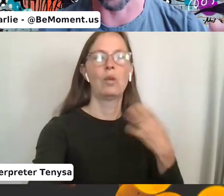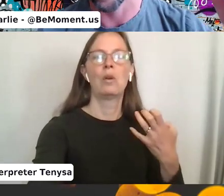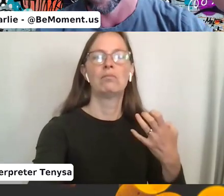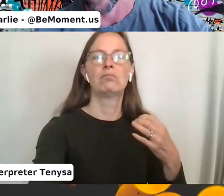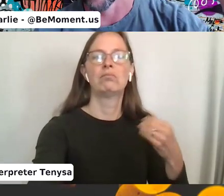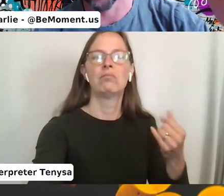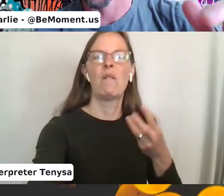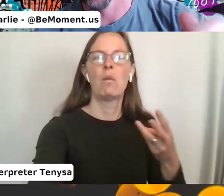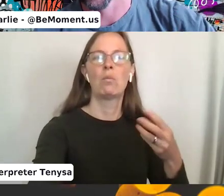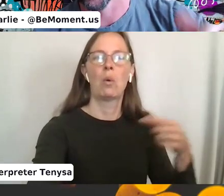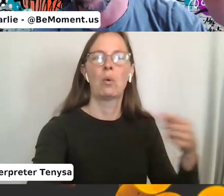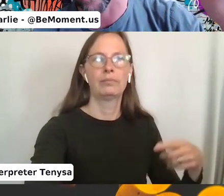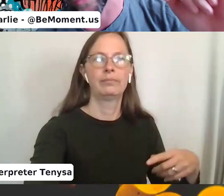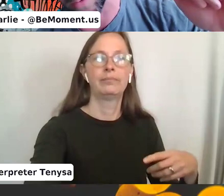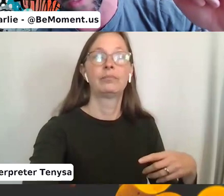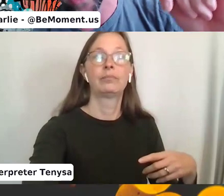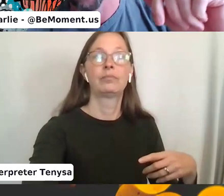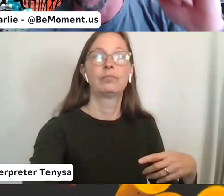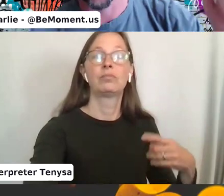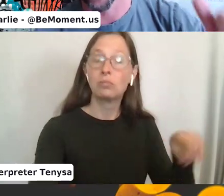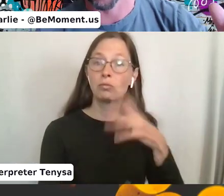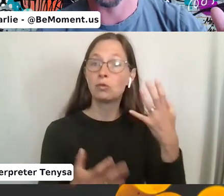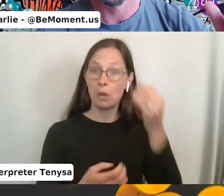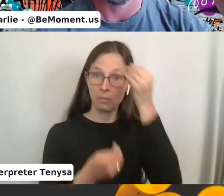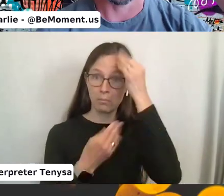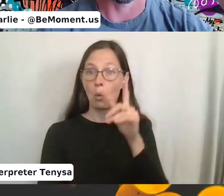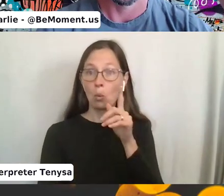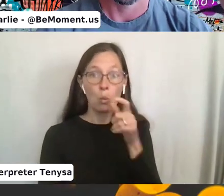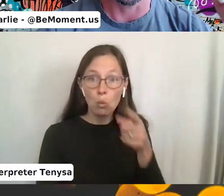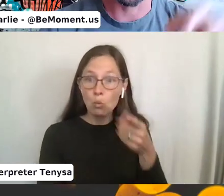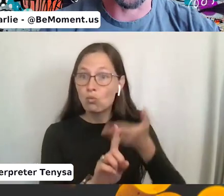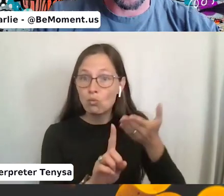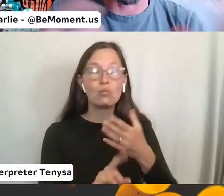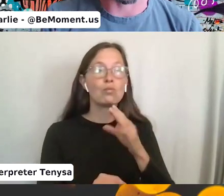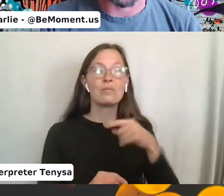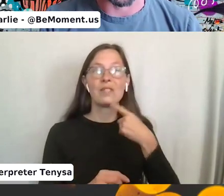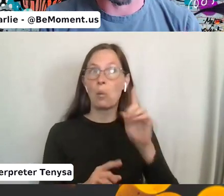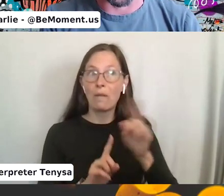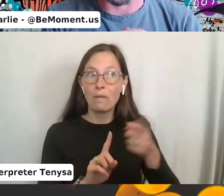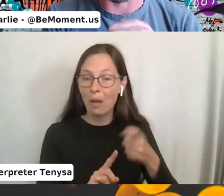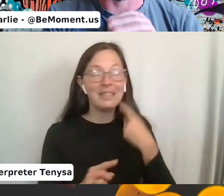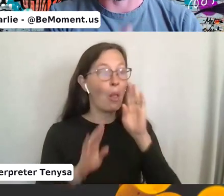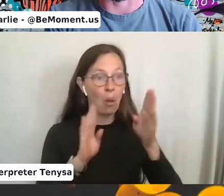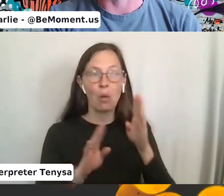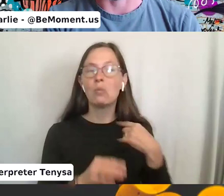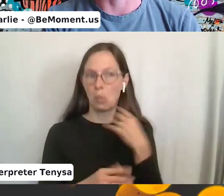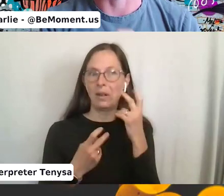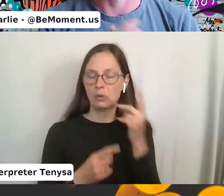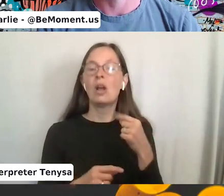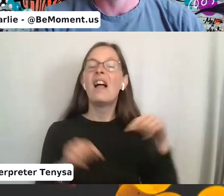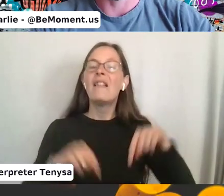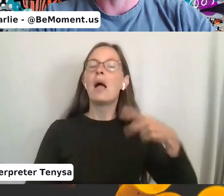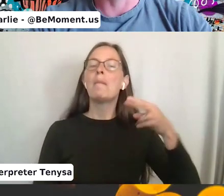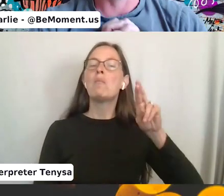points of order. If you want to say hello and where you're from in the chat, we'd love to see you. This will be the pre-show before we get into their podcast.